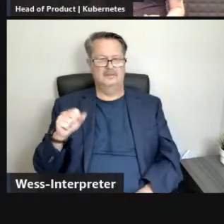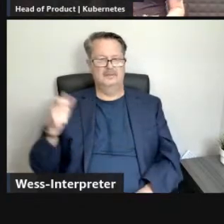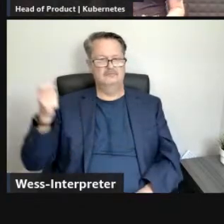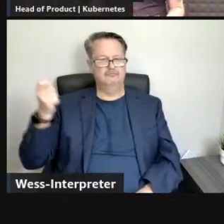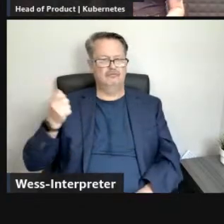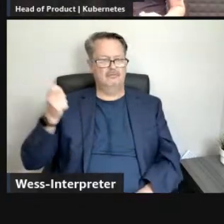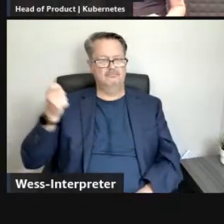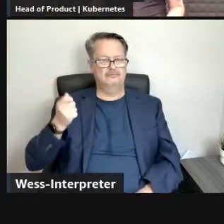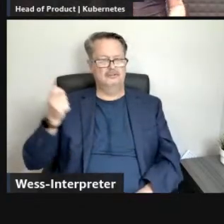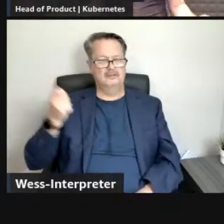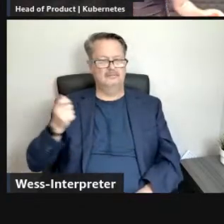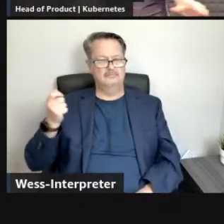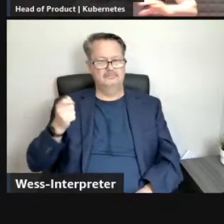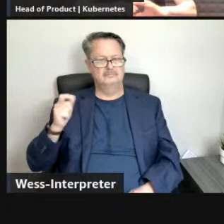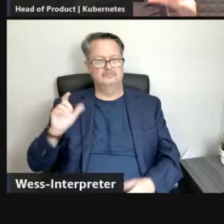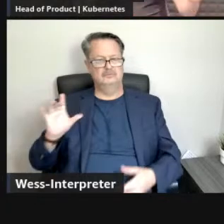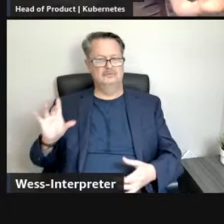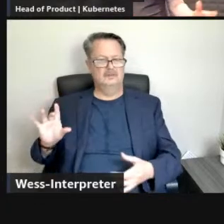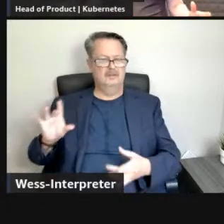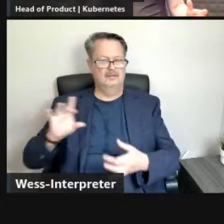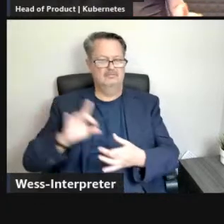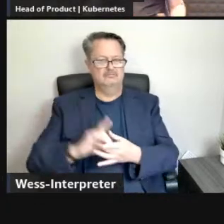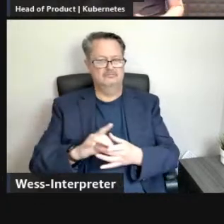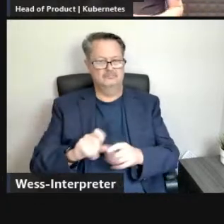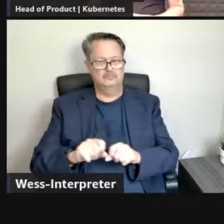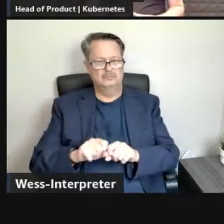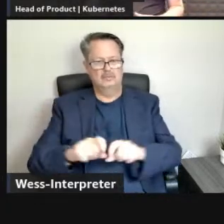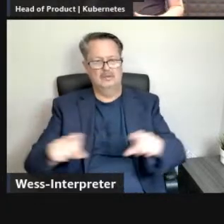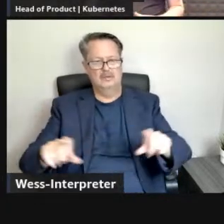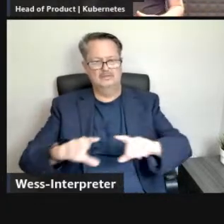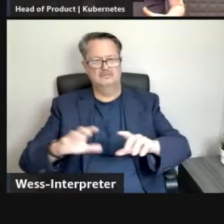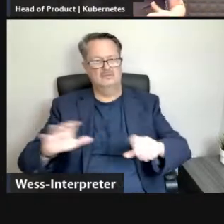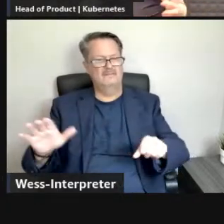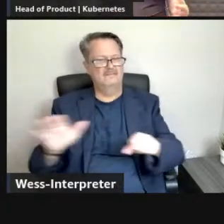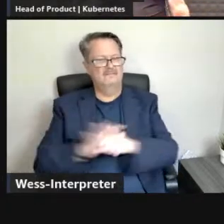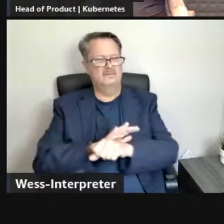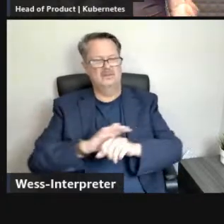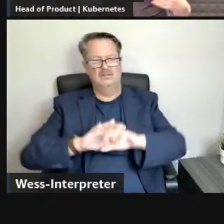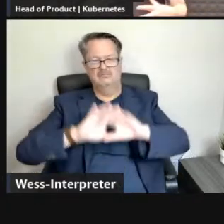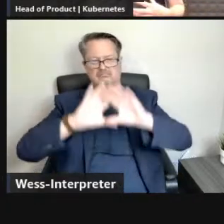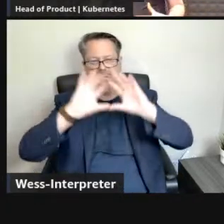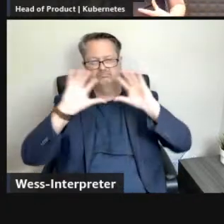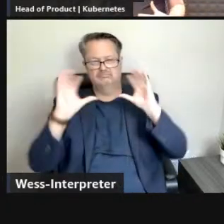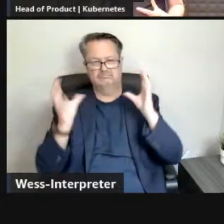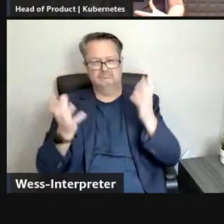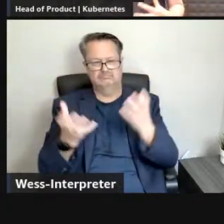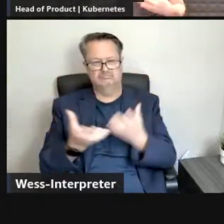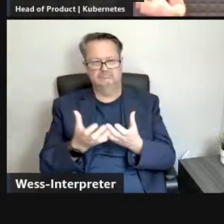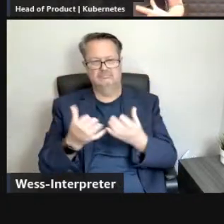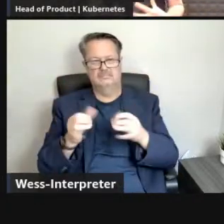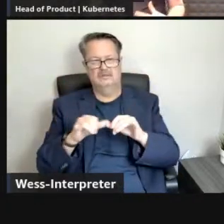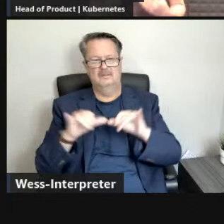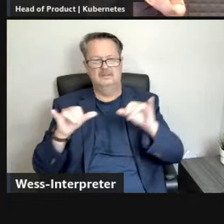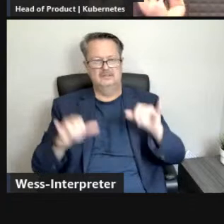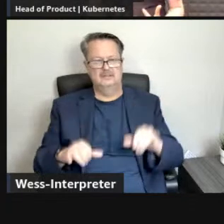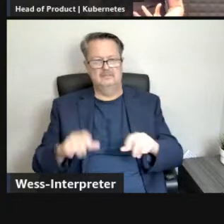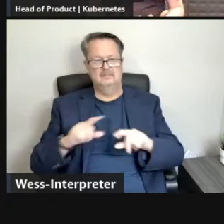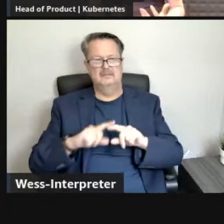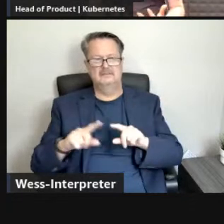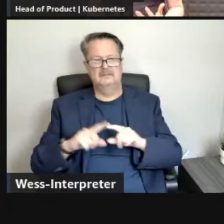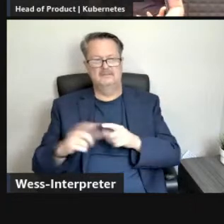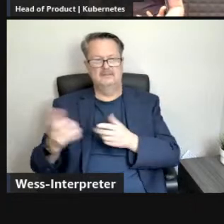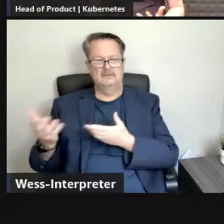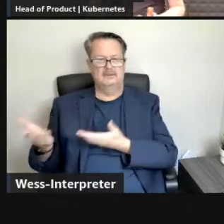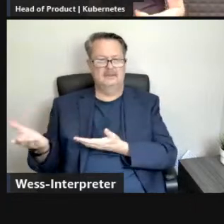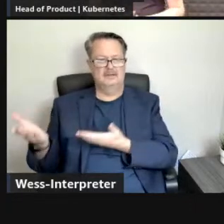of your clusters. So this lets you complete the ecosystem around the different things that you can bring onto that cluster